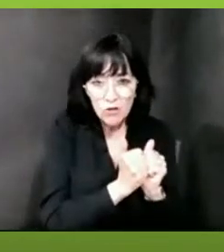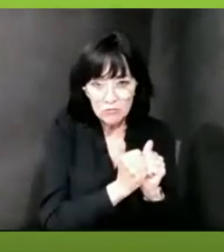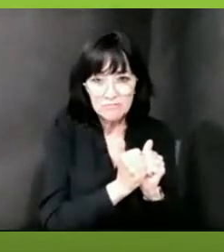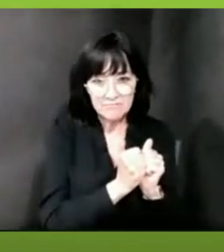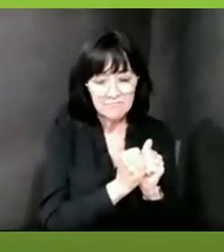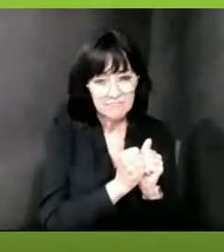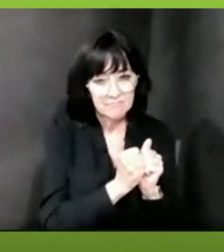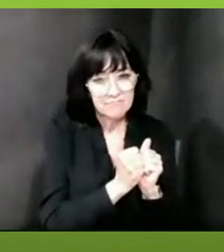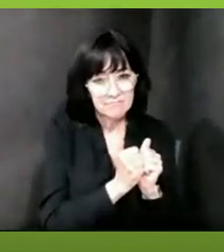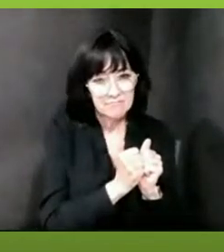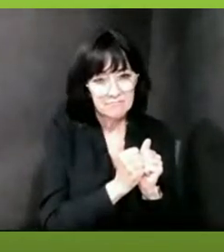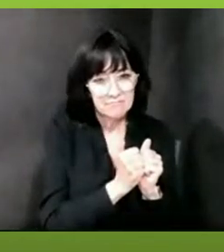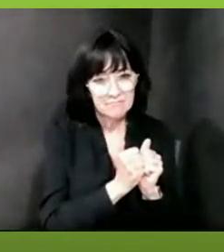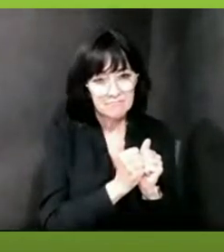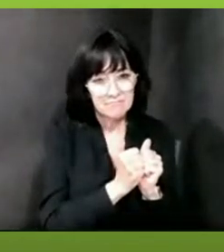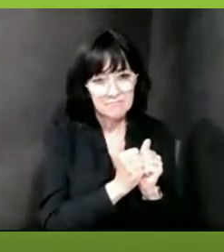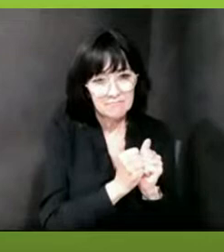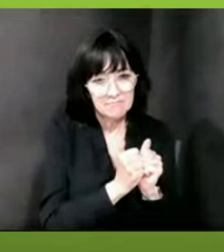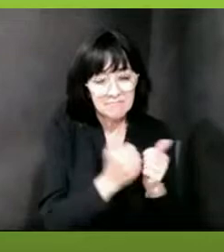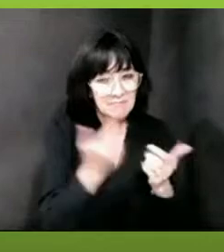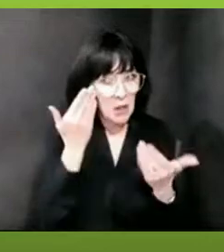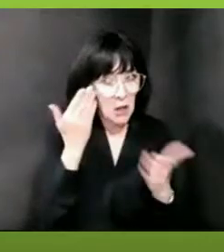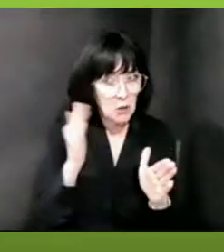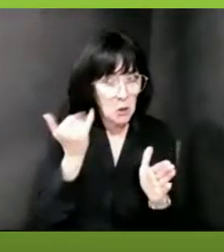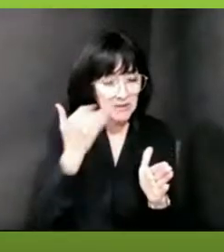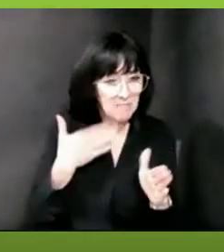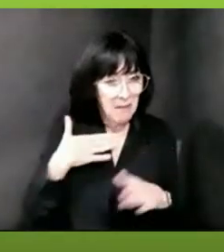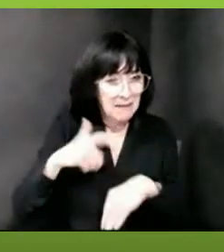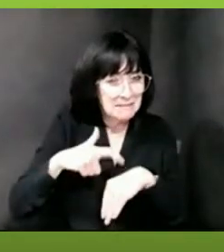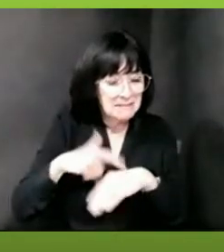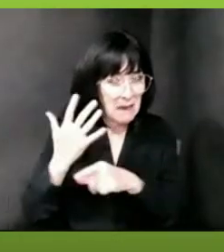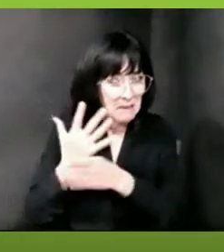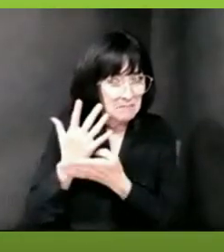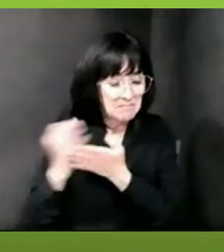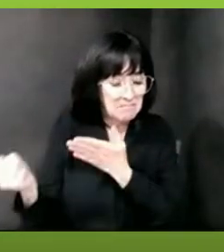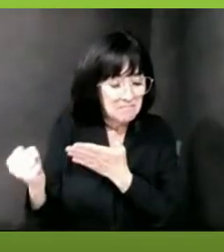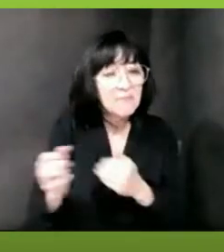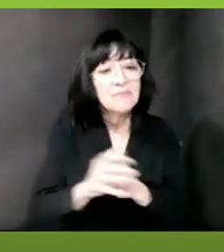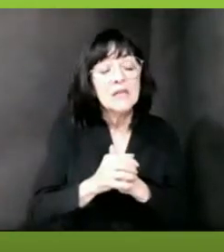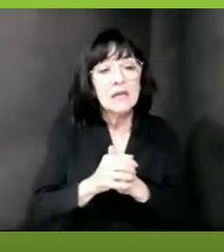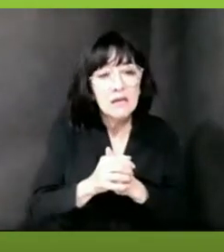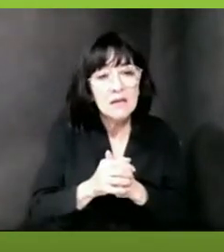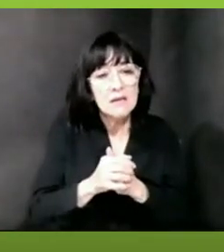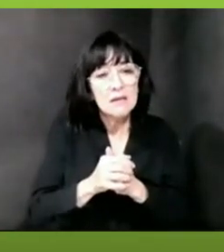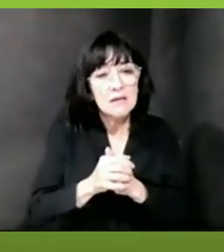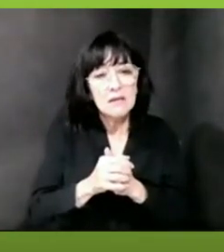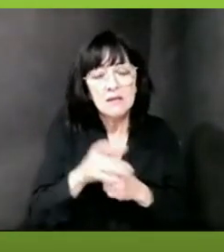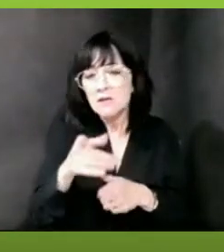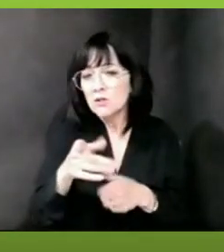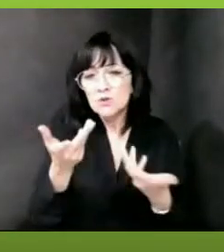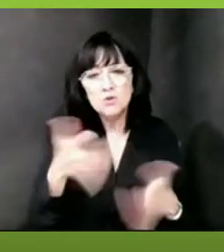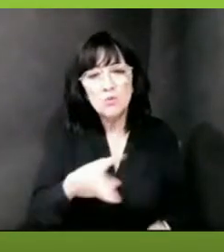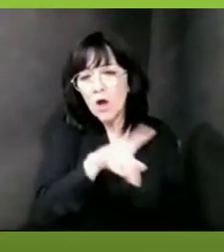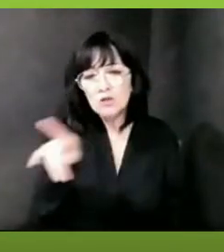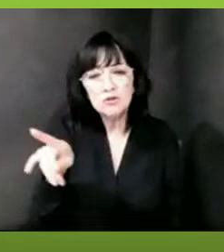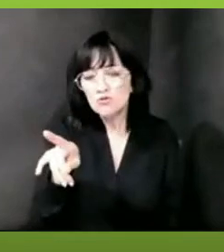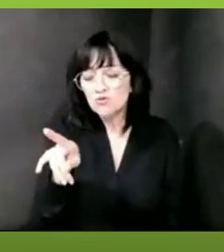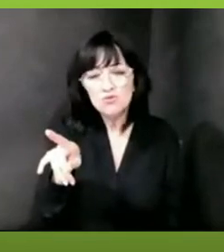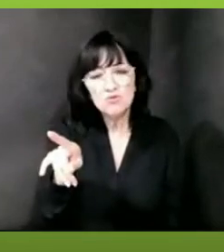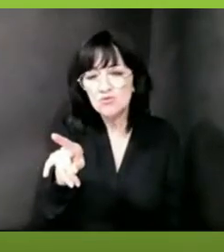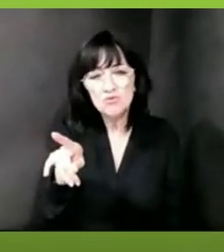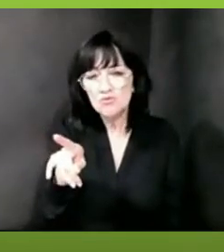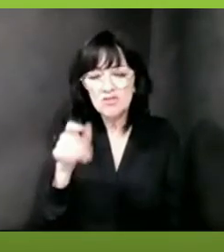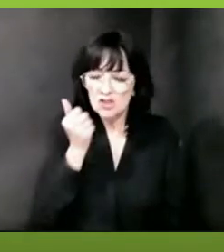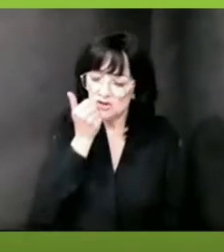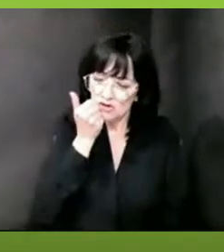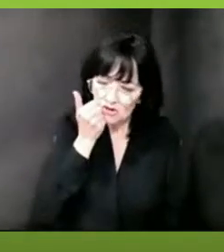else, I don't know how much time I have, but if nothing else, never ever be ashamed of your